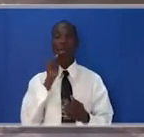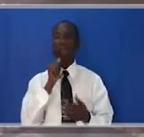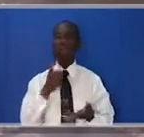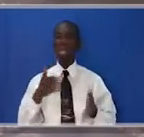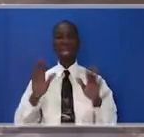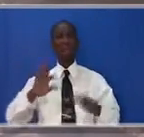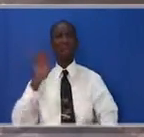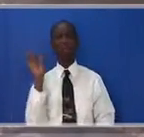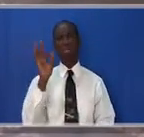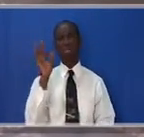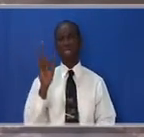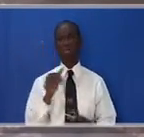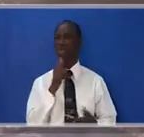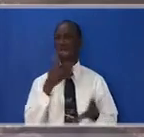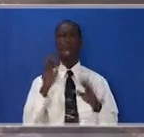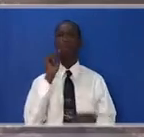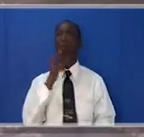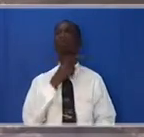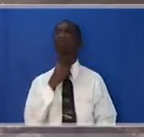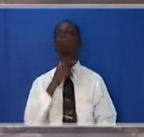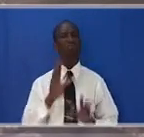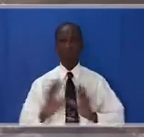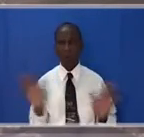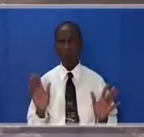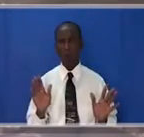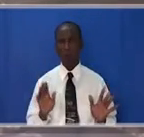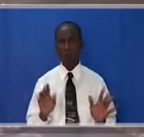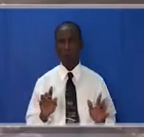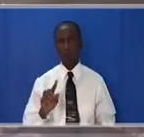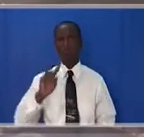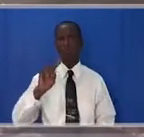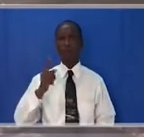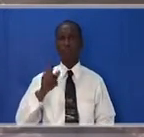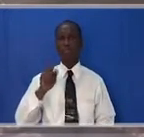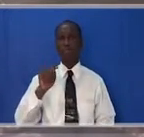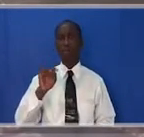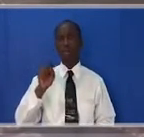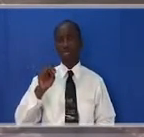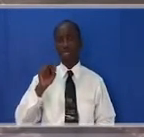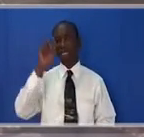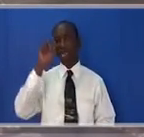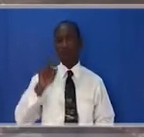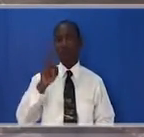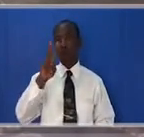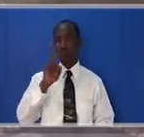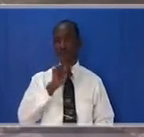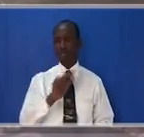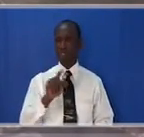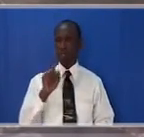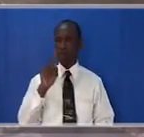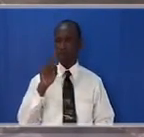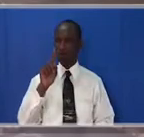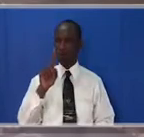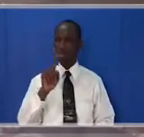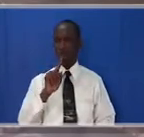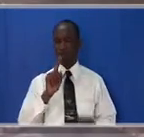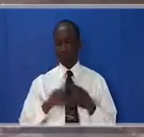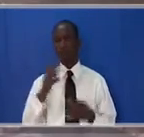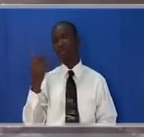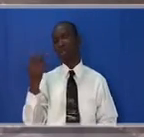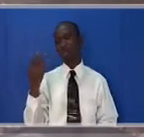one ye come. First Timothy chapter 2, verse 11 to 14. He says, women should learn in silence with